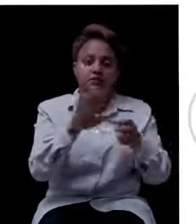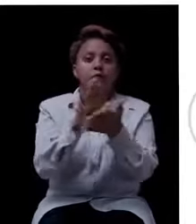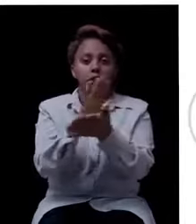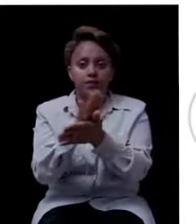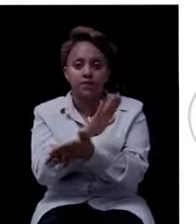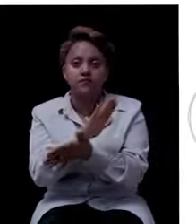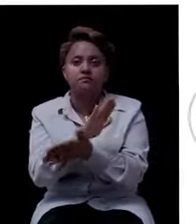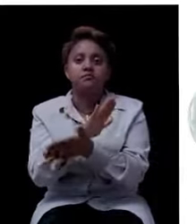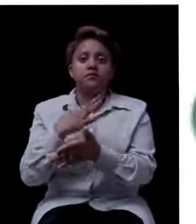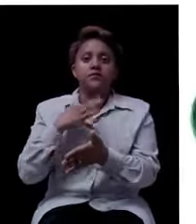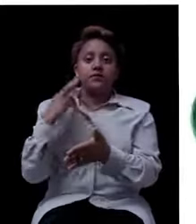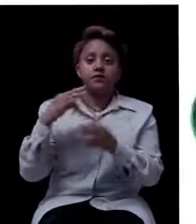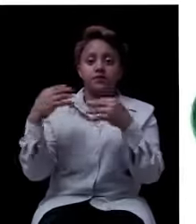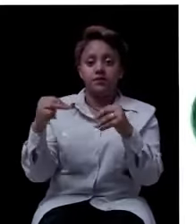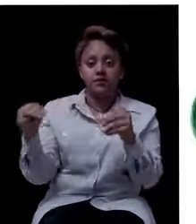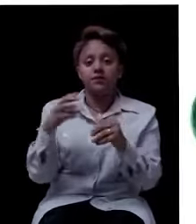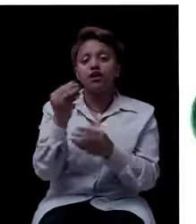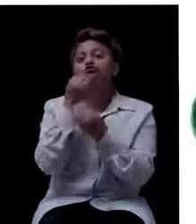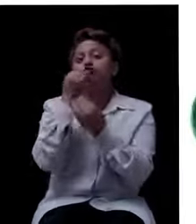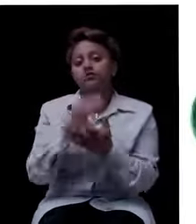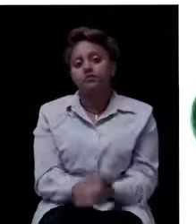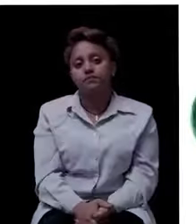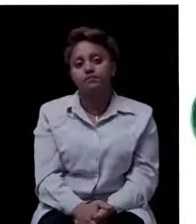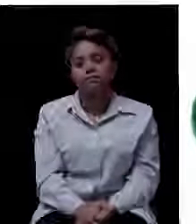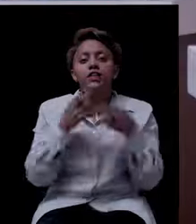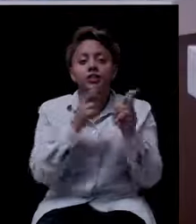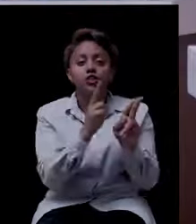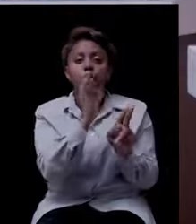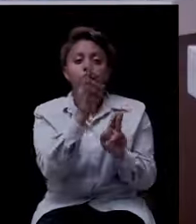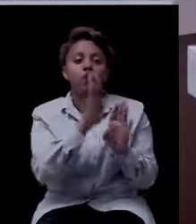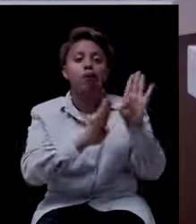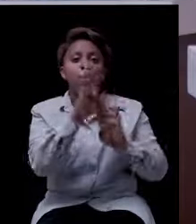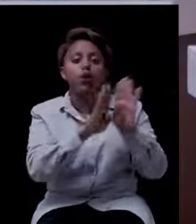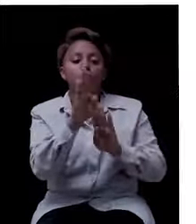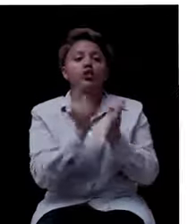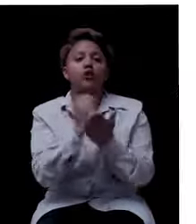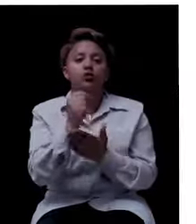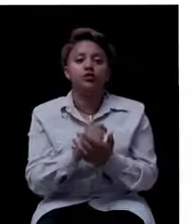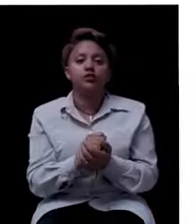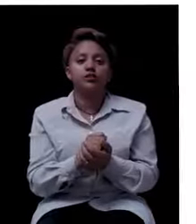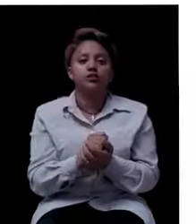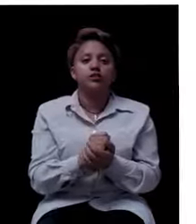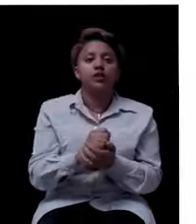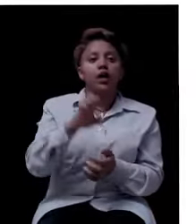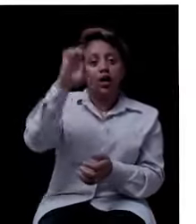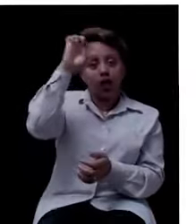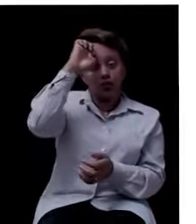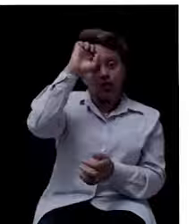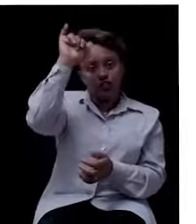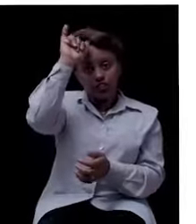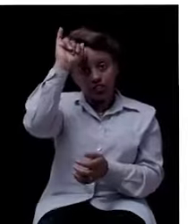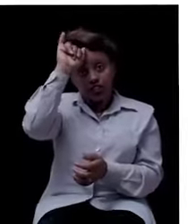papers, textiles, and also food. The history of biotechnology. When Edward Jenner